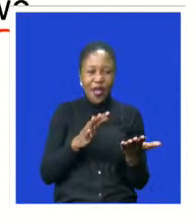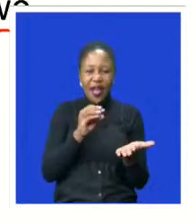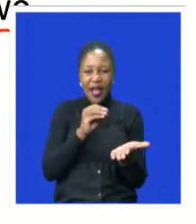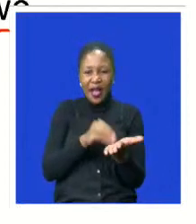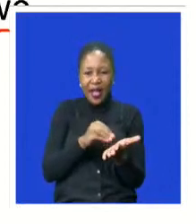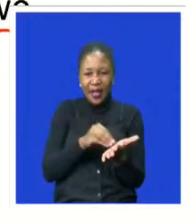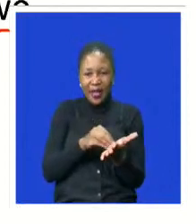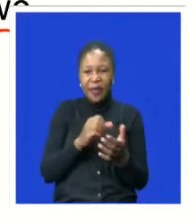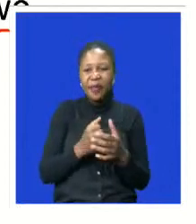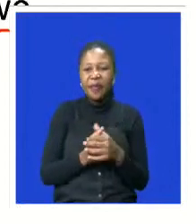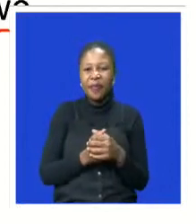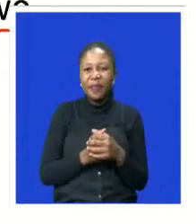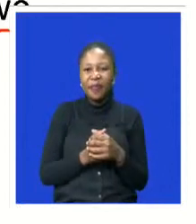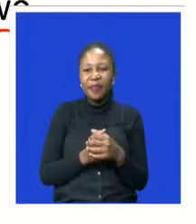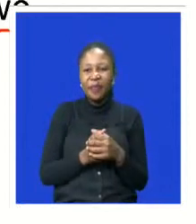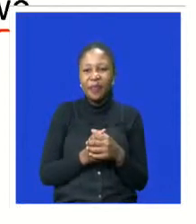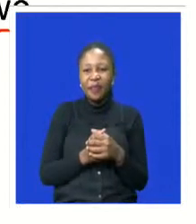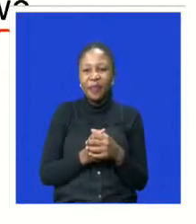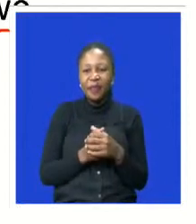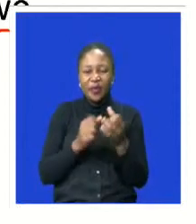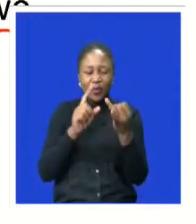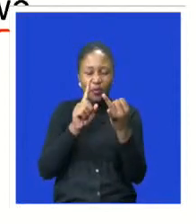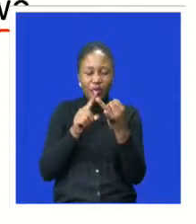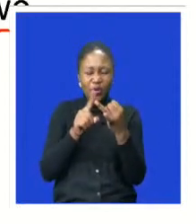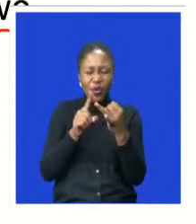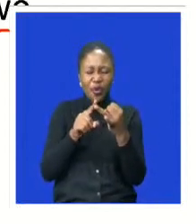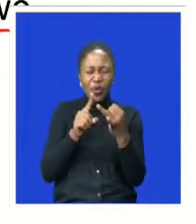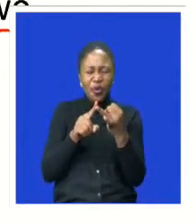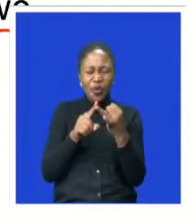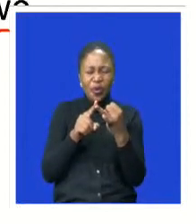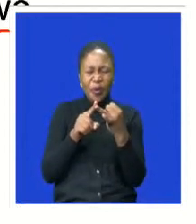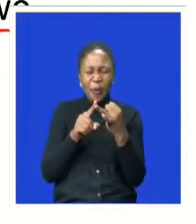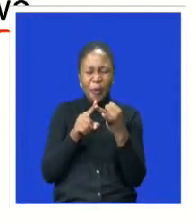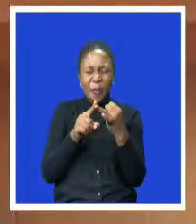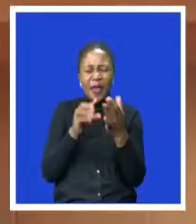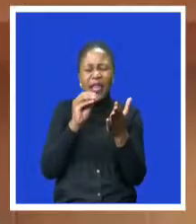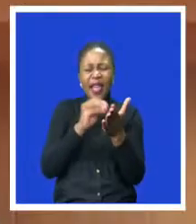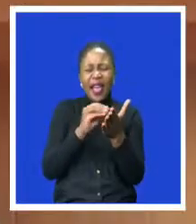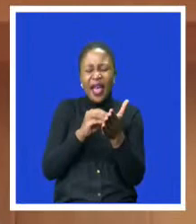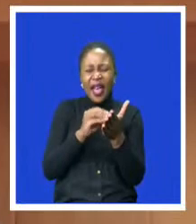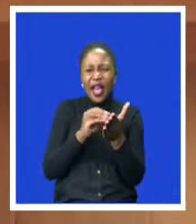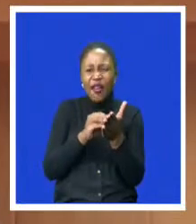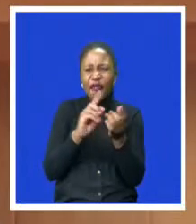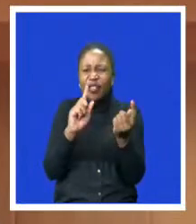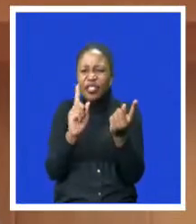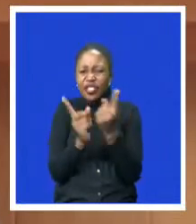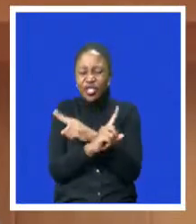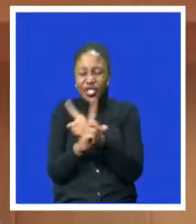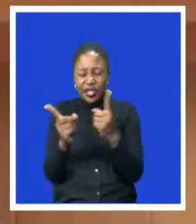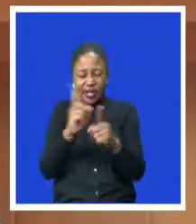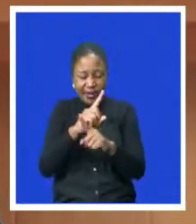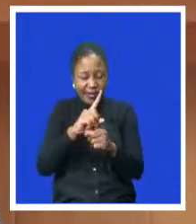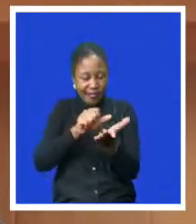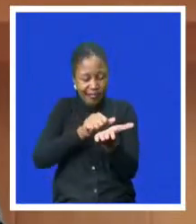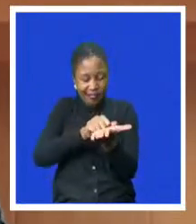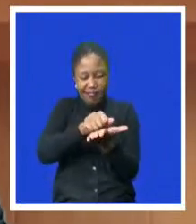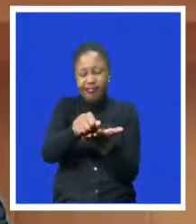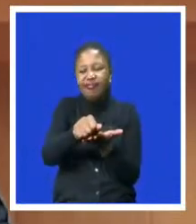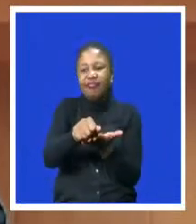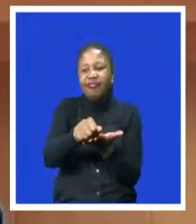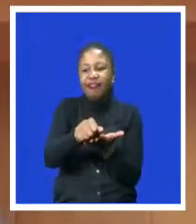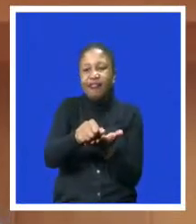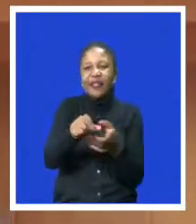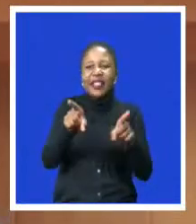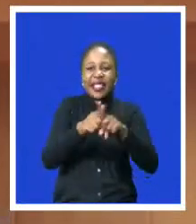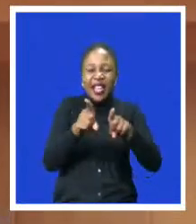There was exchange of culture. They also traded among each other,